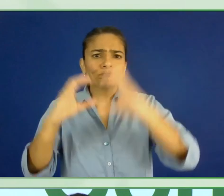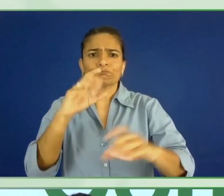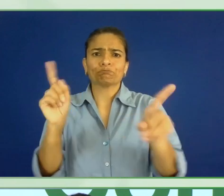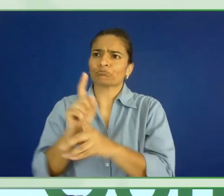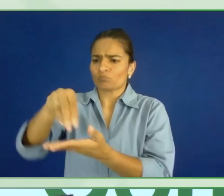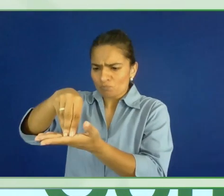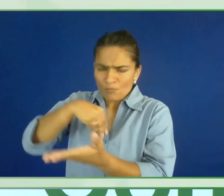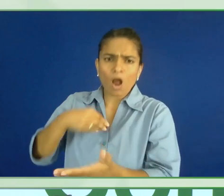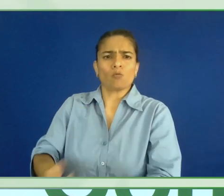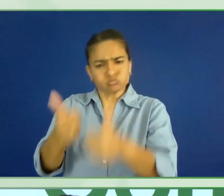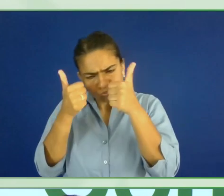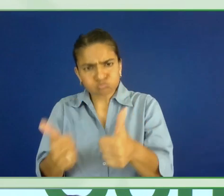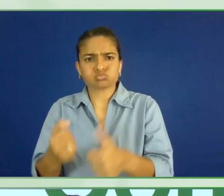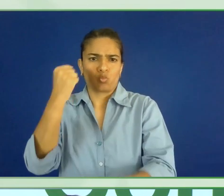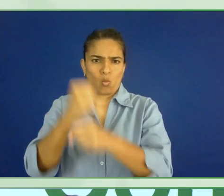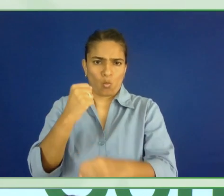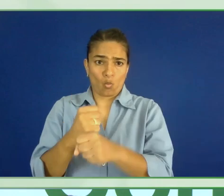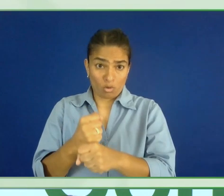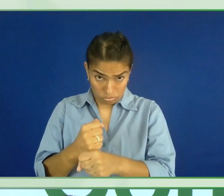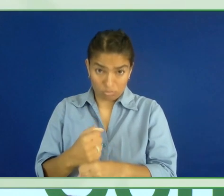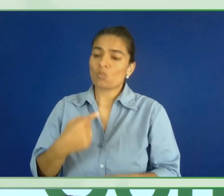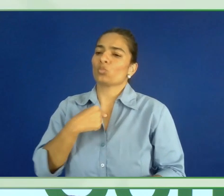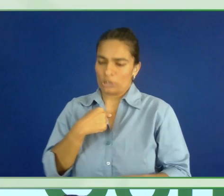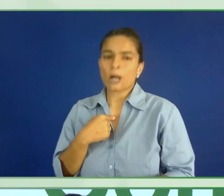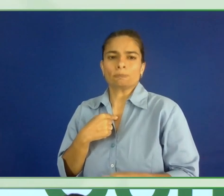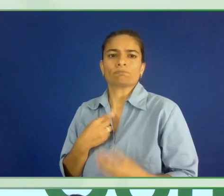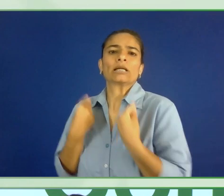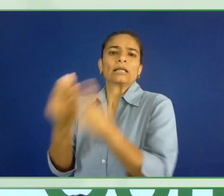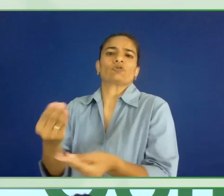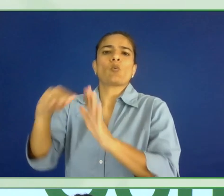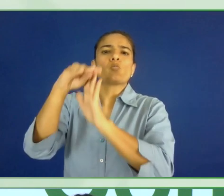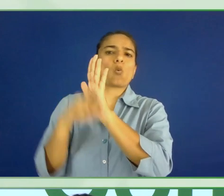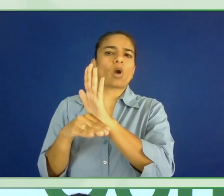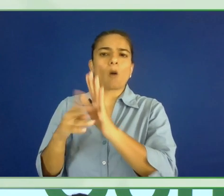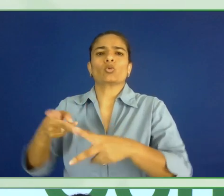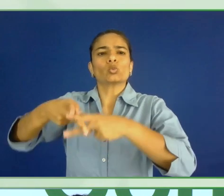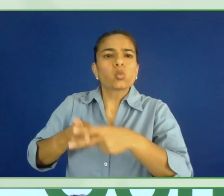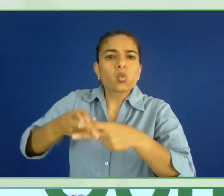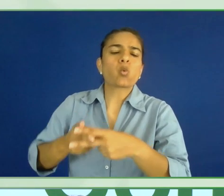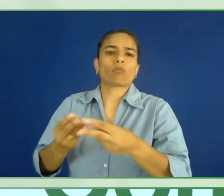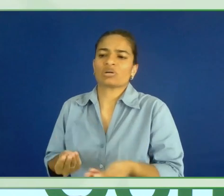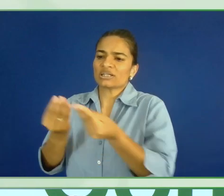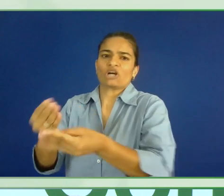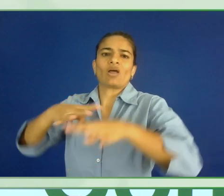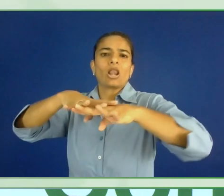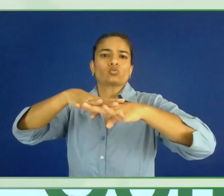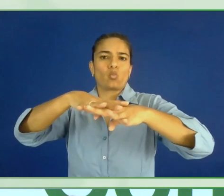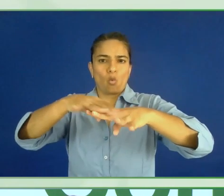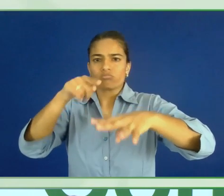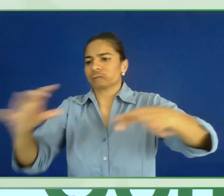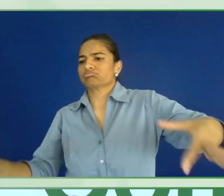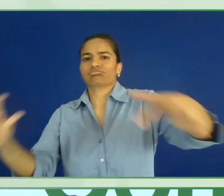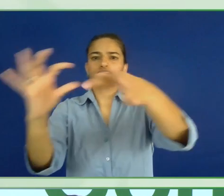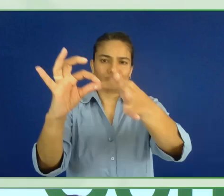all kinds of programming tools and supports to strengthen our network and to engage with our network. So we work